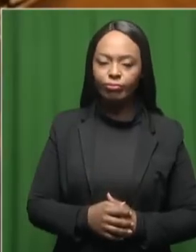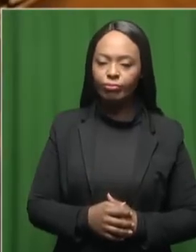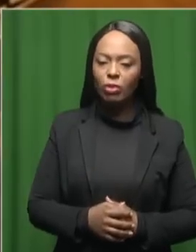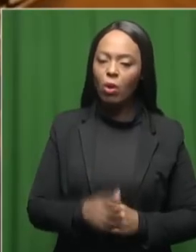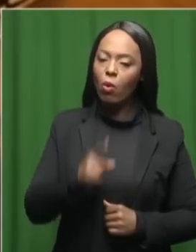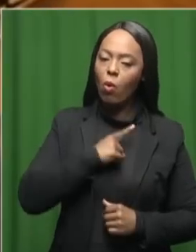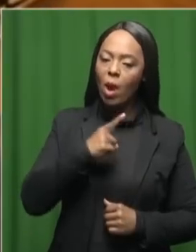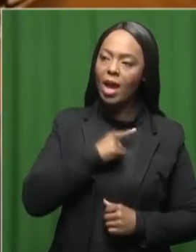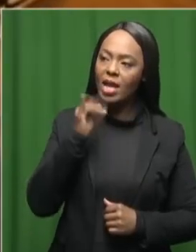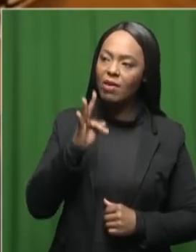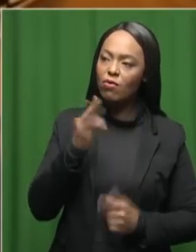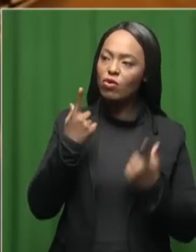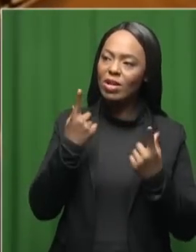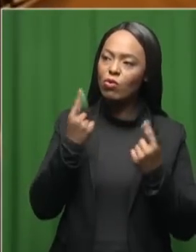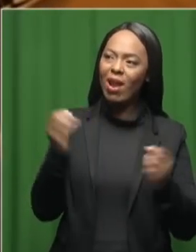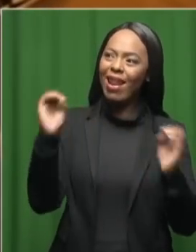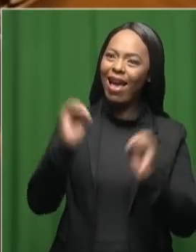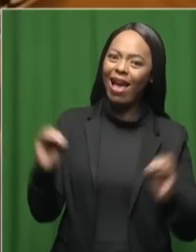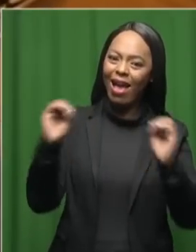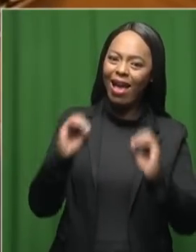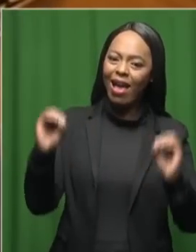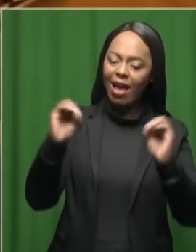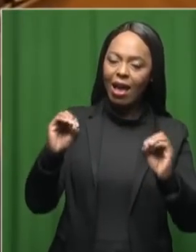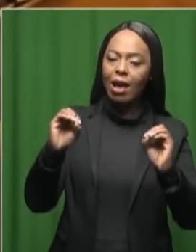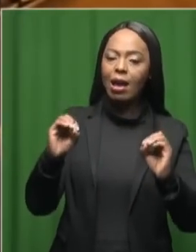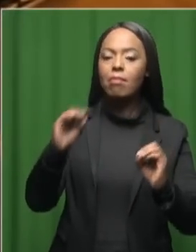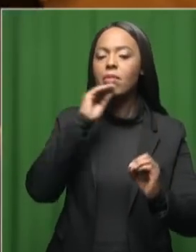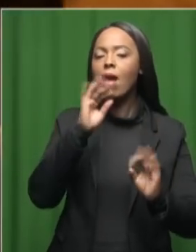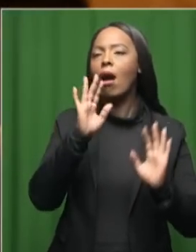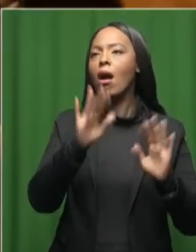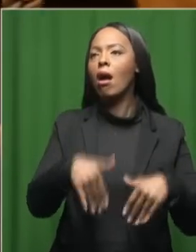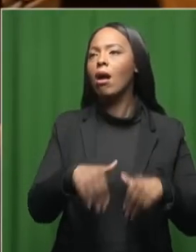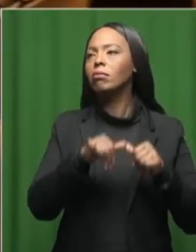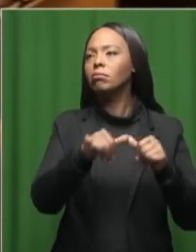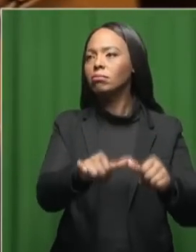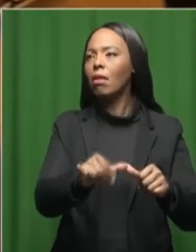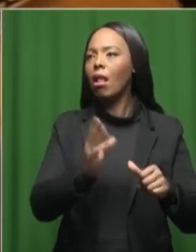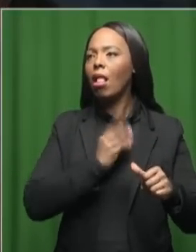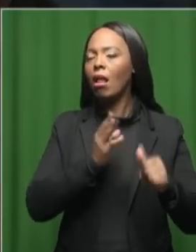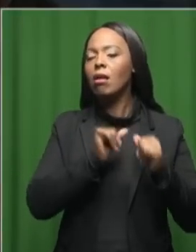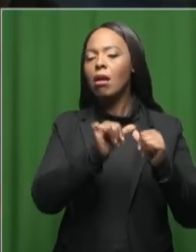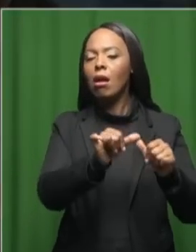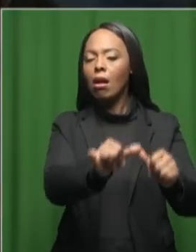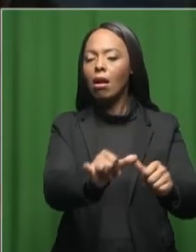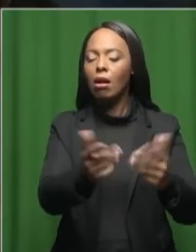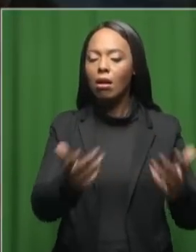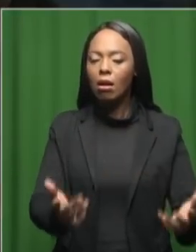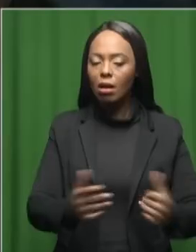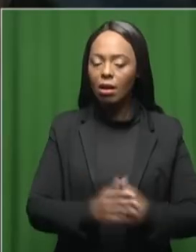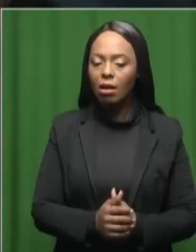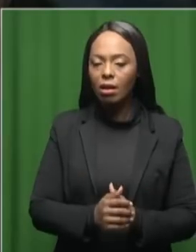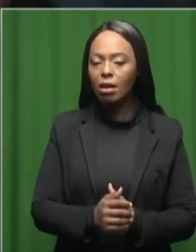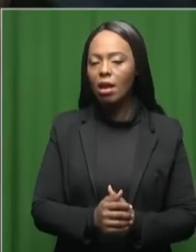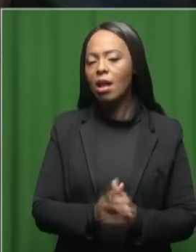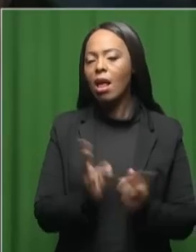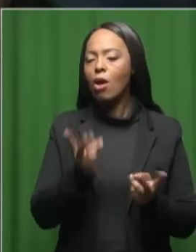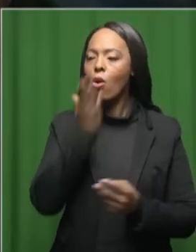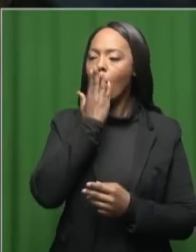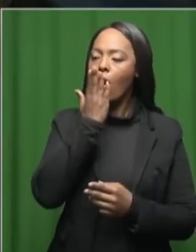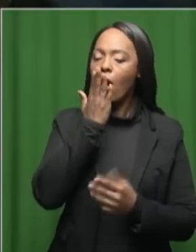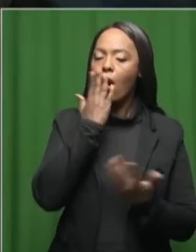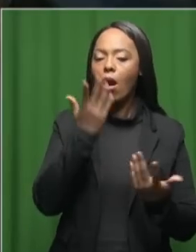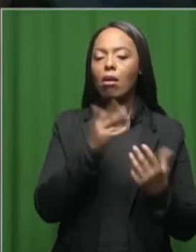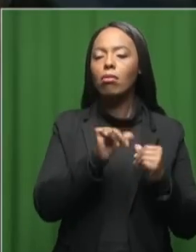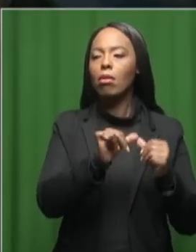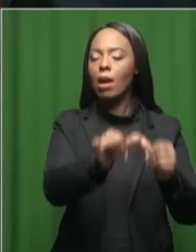don't act decisively, they will then continue to happen as if it is a norm. And we